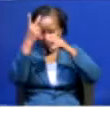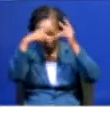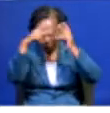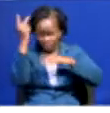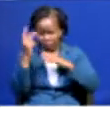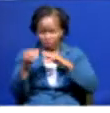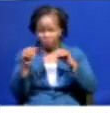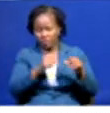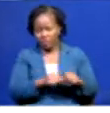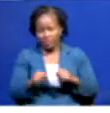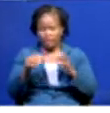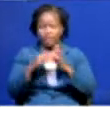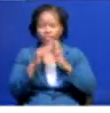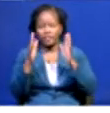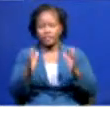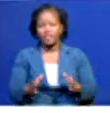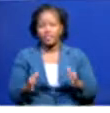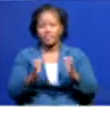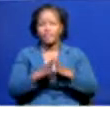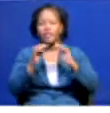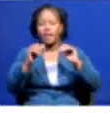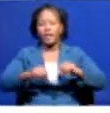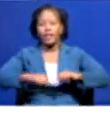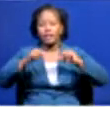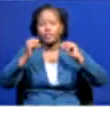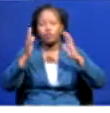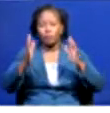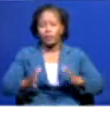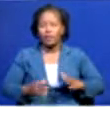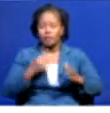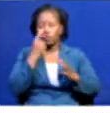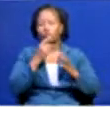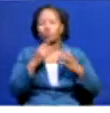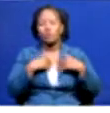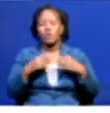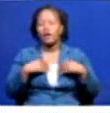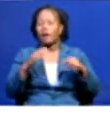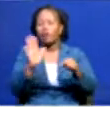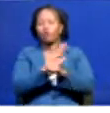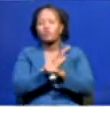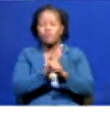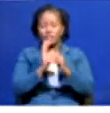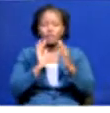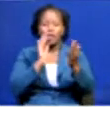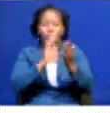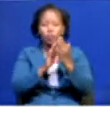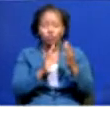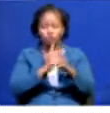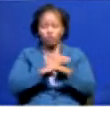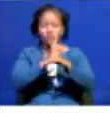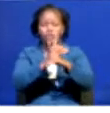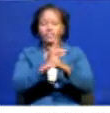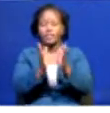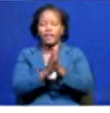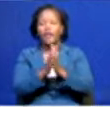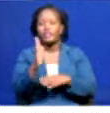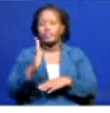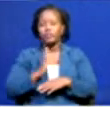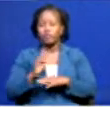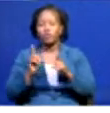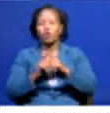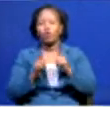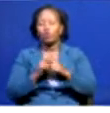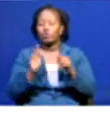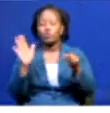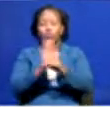leaders and commanders who embrace a holistic approach to defense and security, and who are strongly